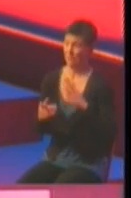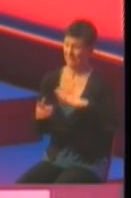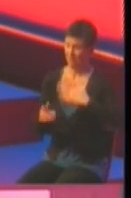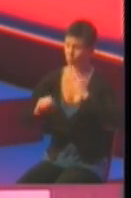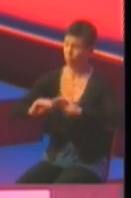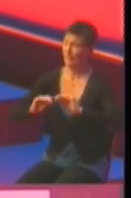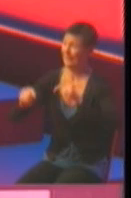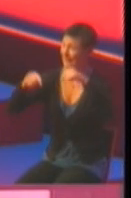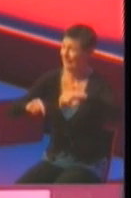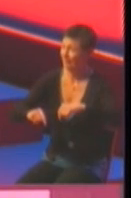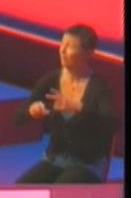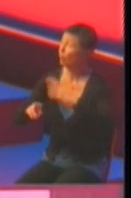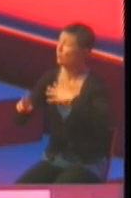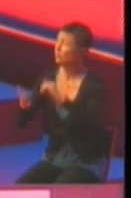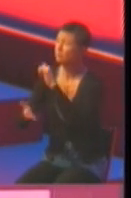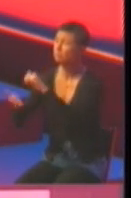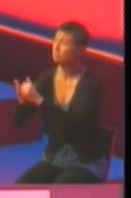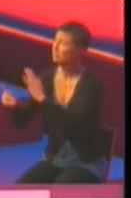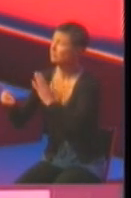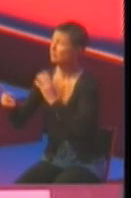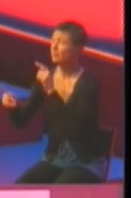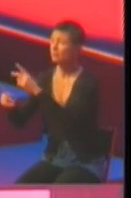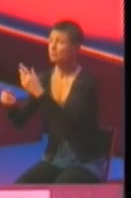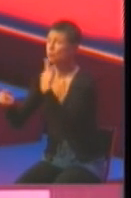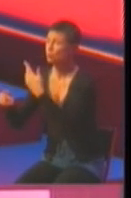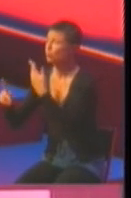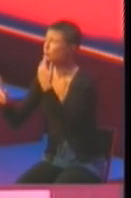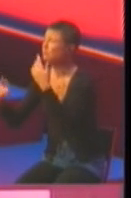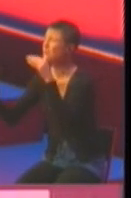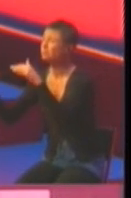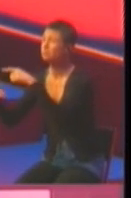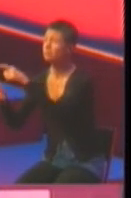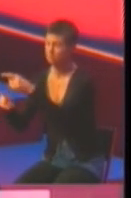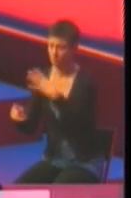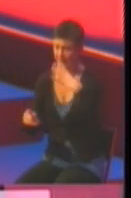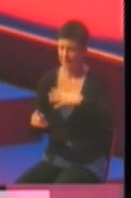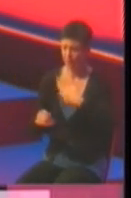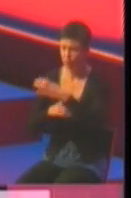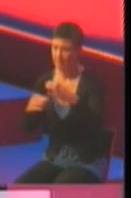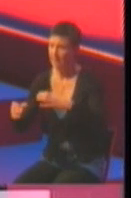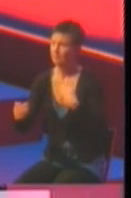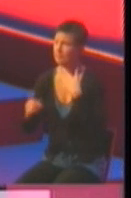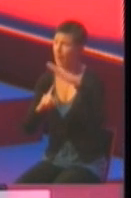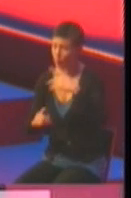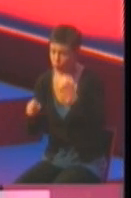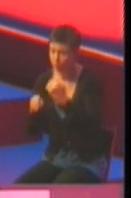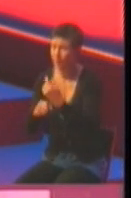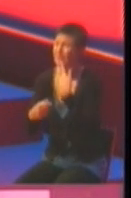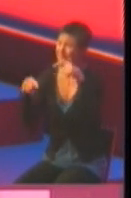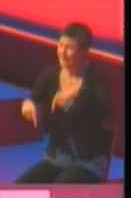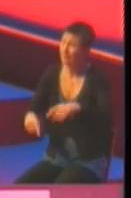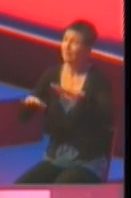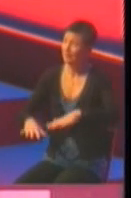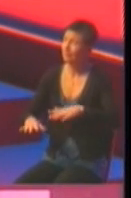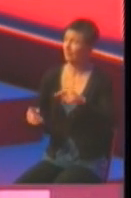training fleet back here at home, that battle replacements and helicopters being repaired are